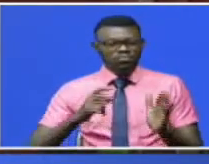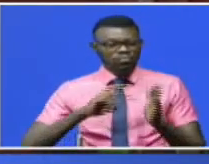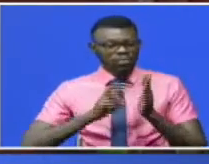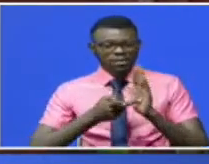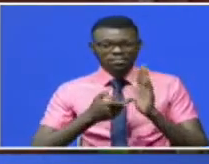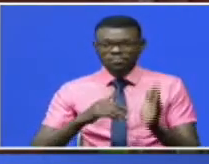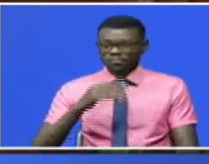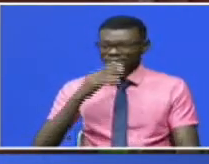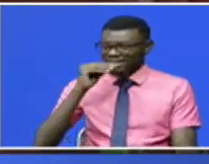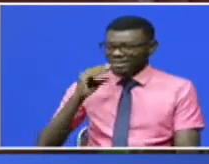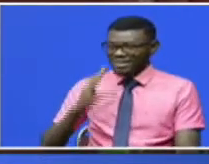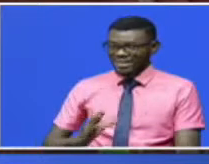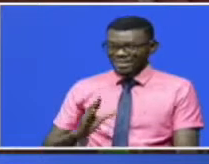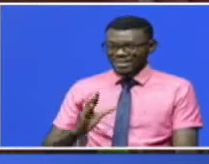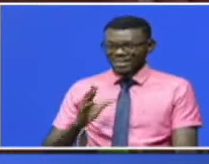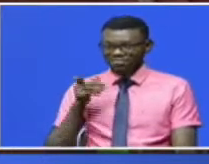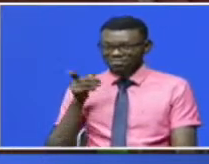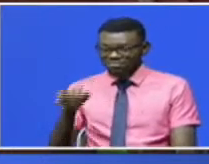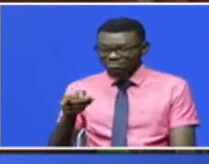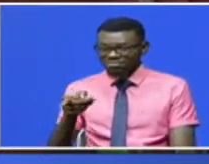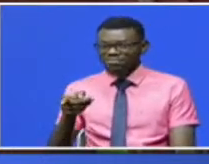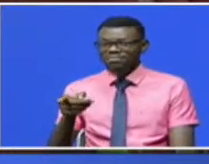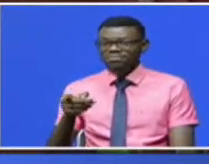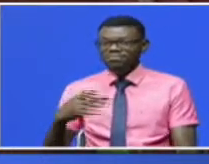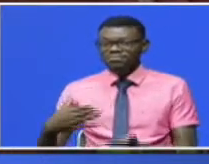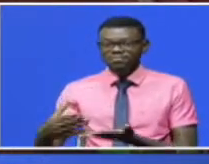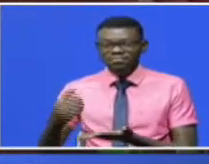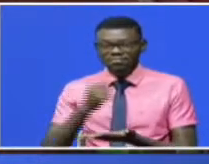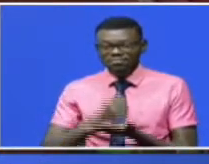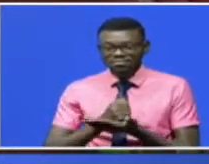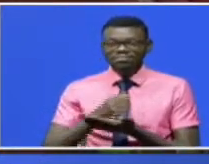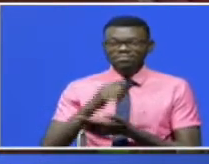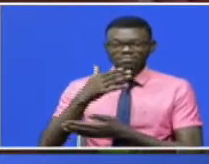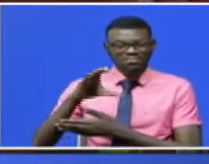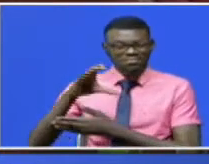Speaker, acting governor, appoint the CECs?